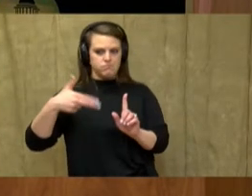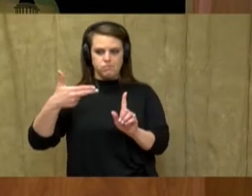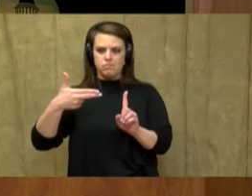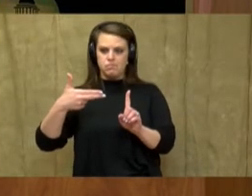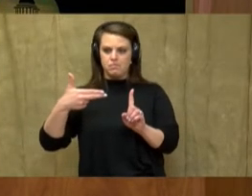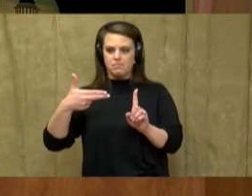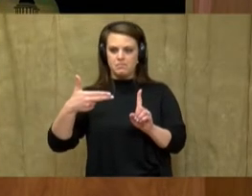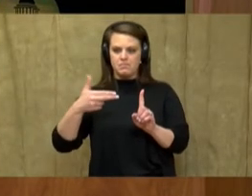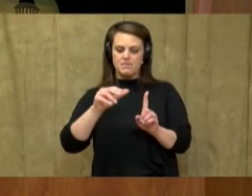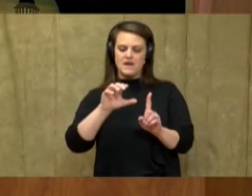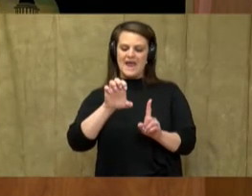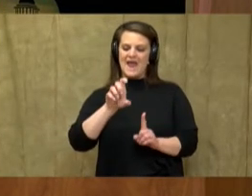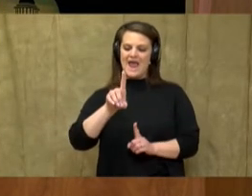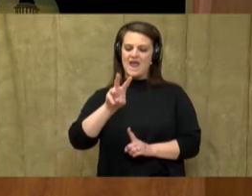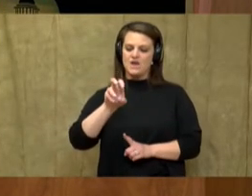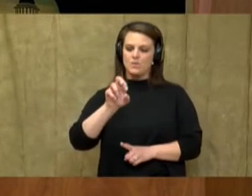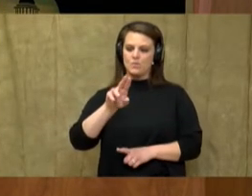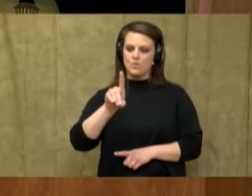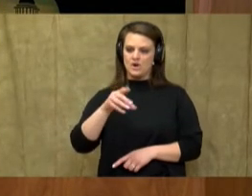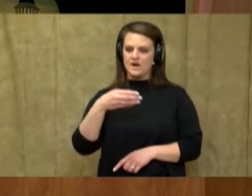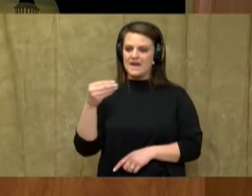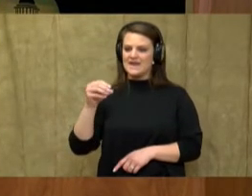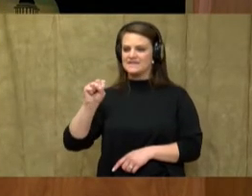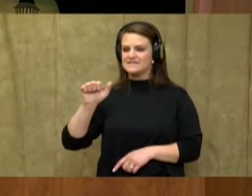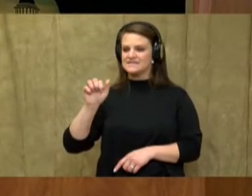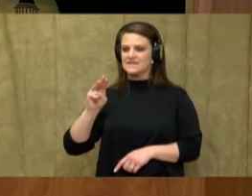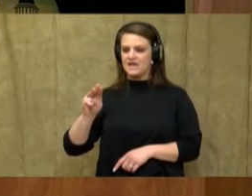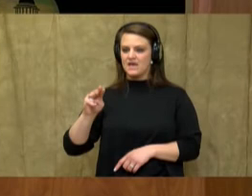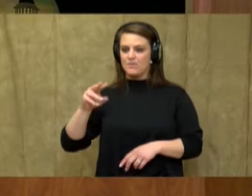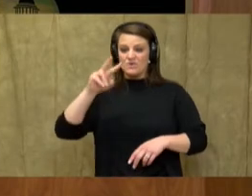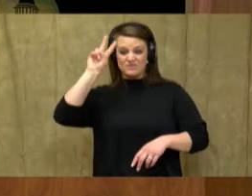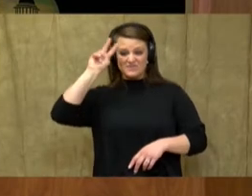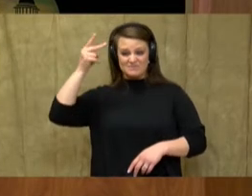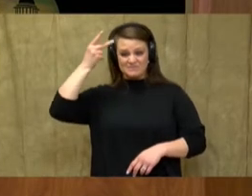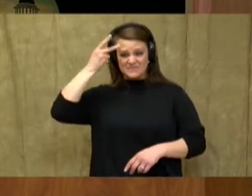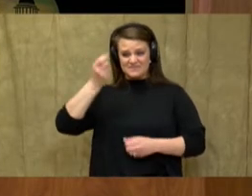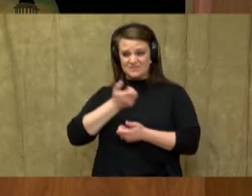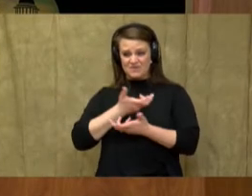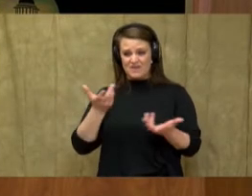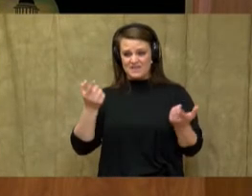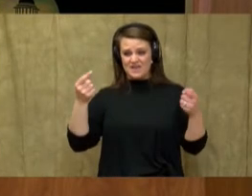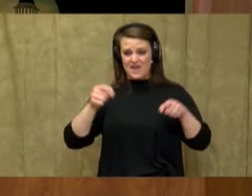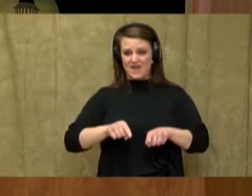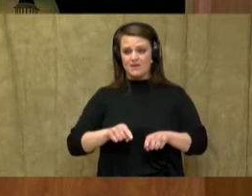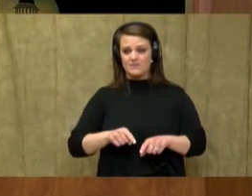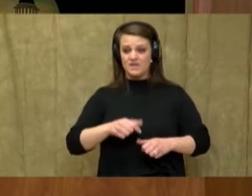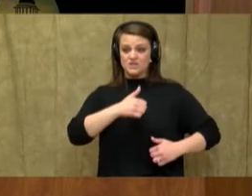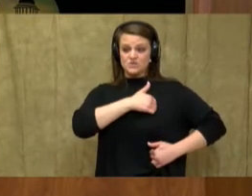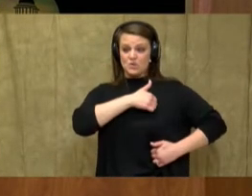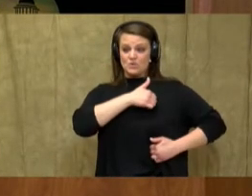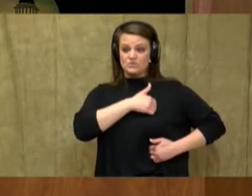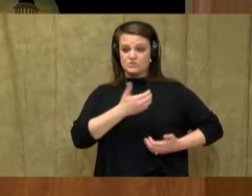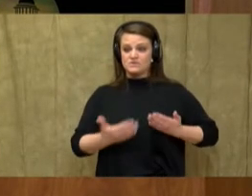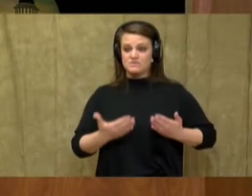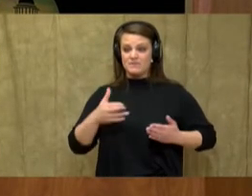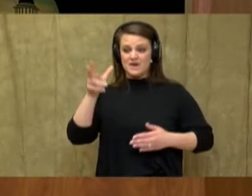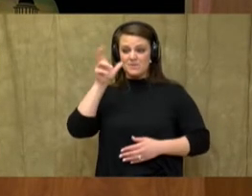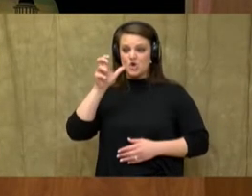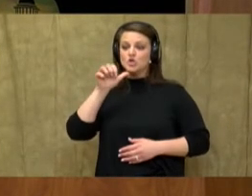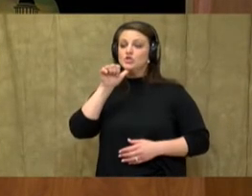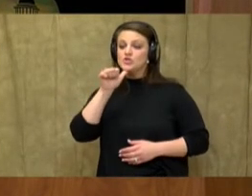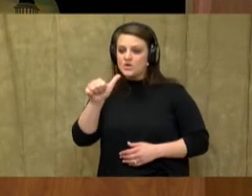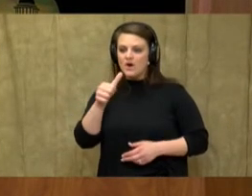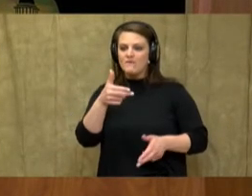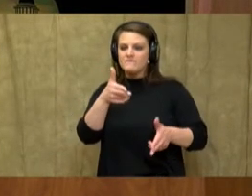Langford and Samuel Gray. There was a misunderstanding in all the chaos, and the soldiers may have heard, "Don't